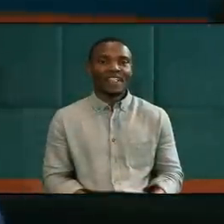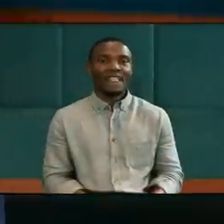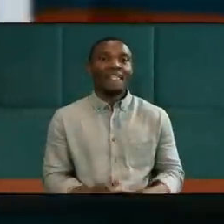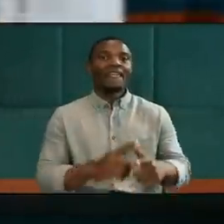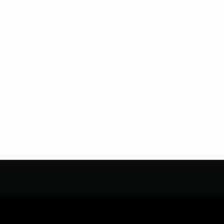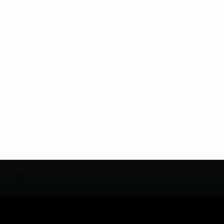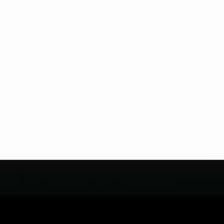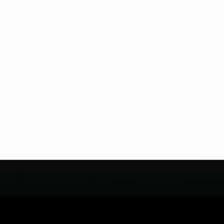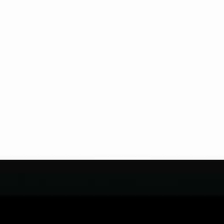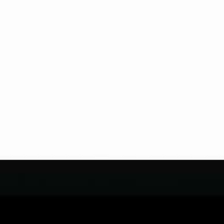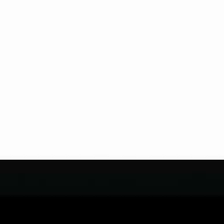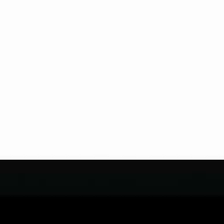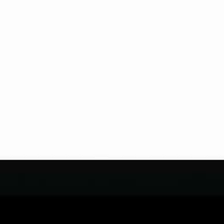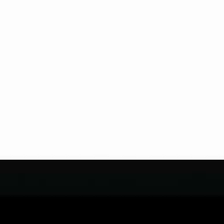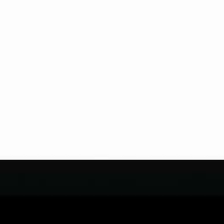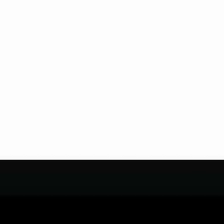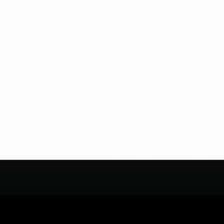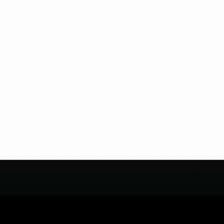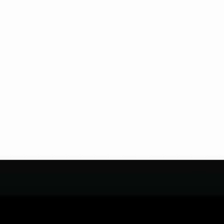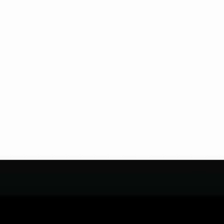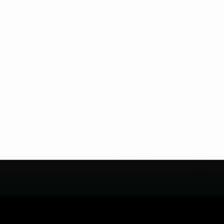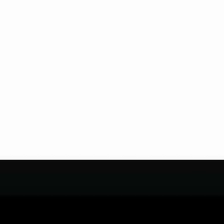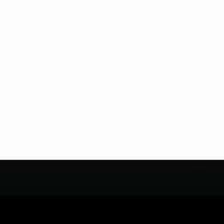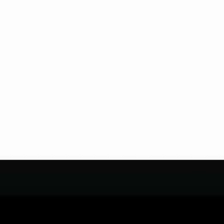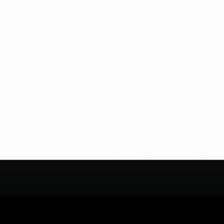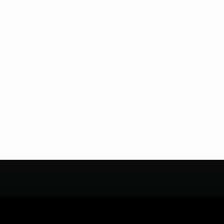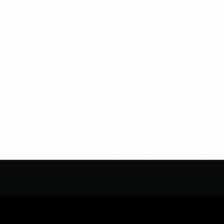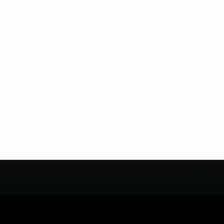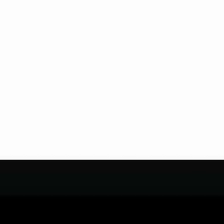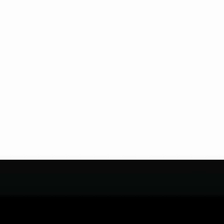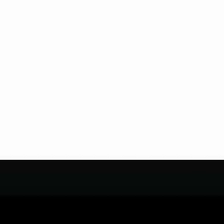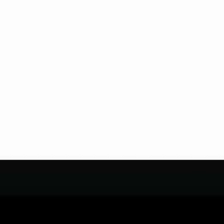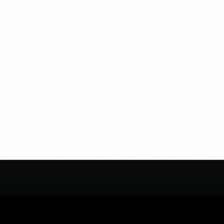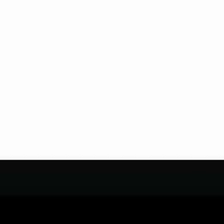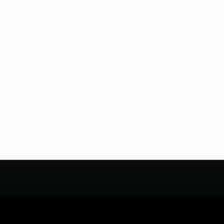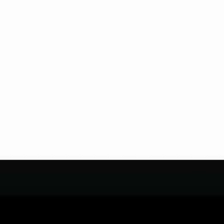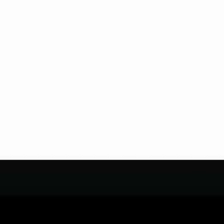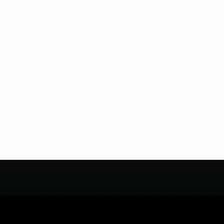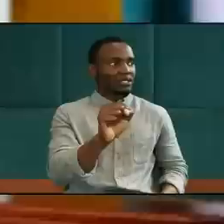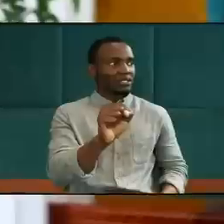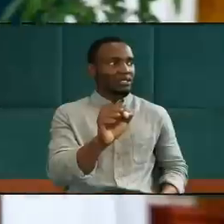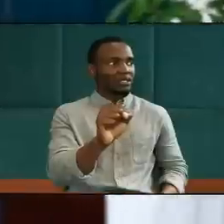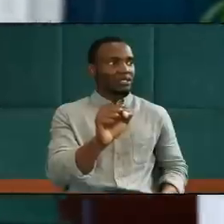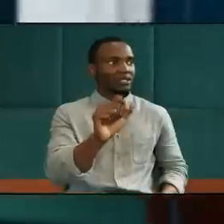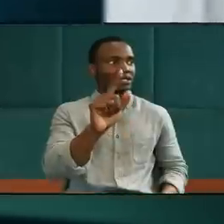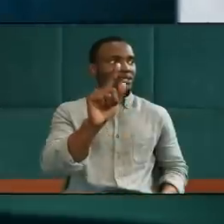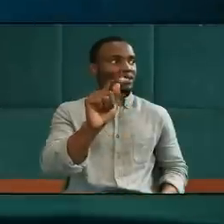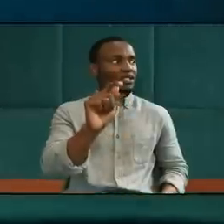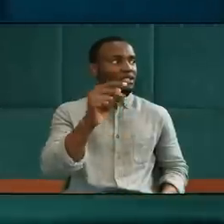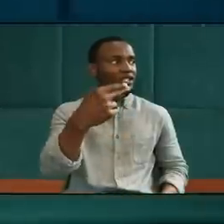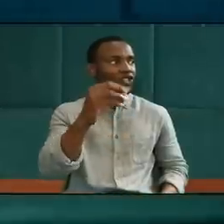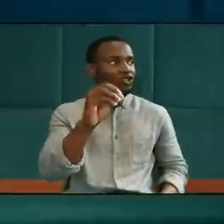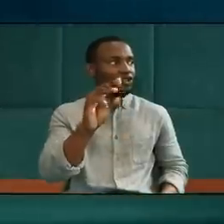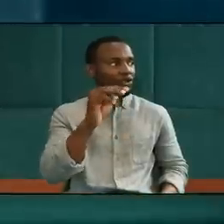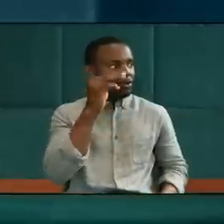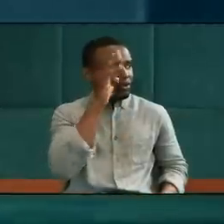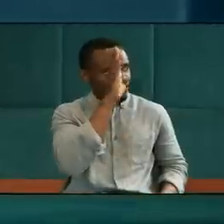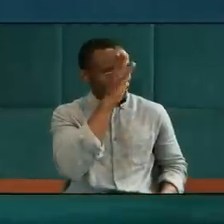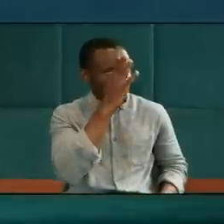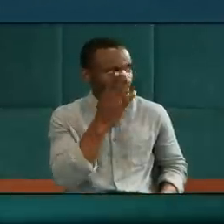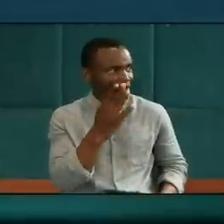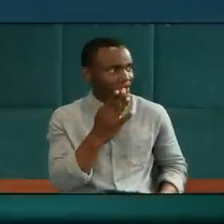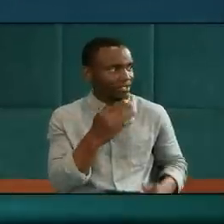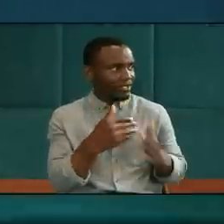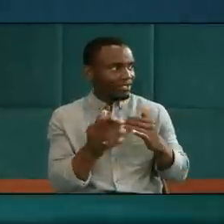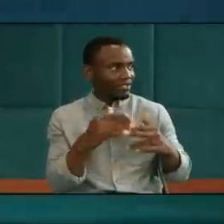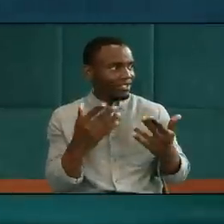And then you have Thomas, who was a coward. Yeah, he's the guy who will talk much in the